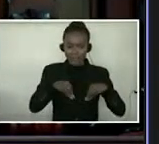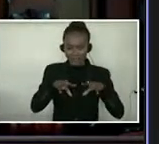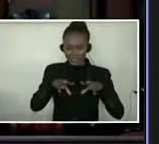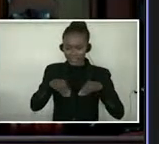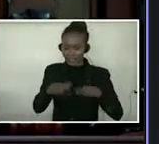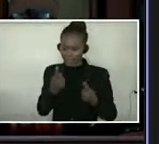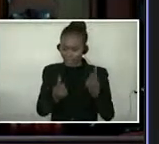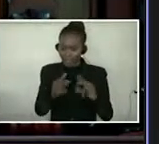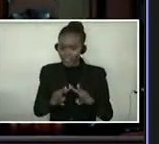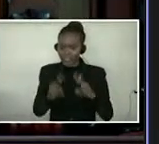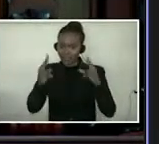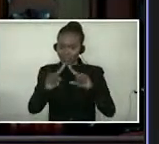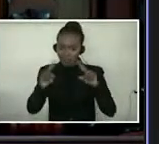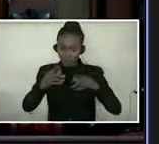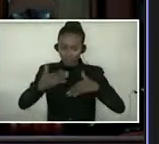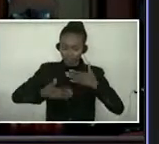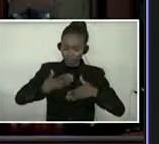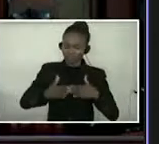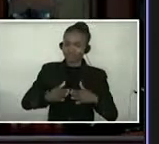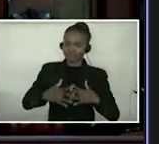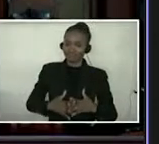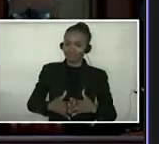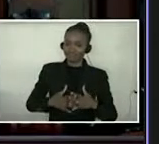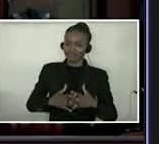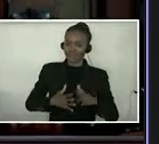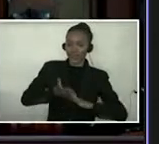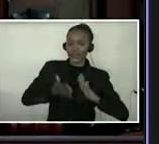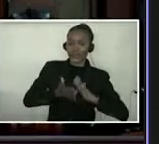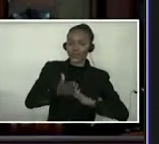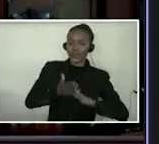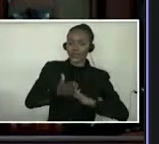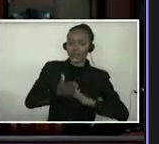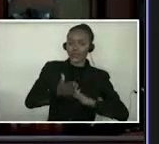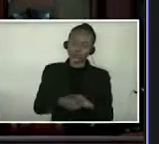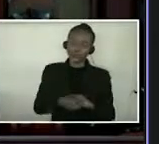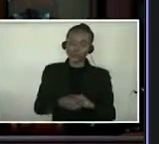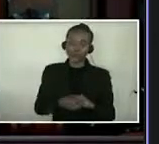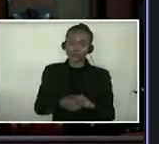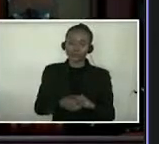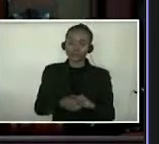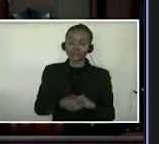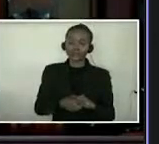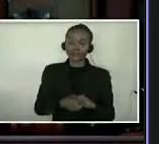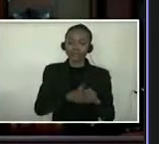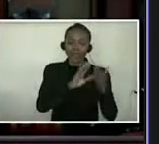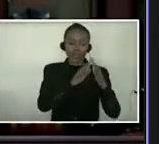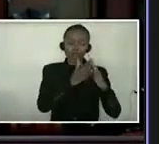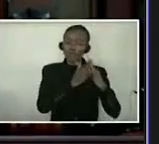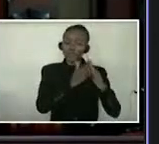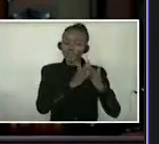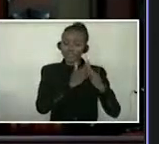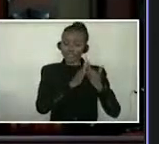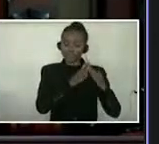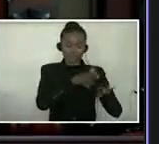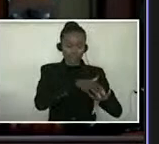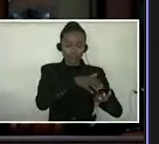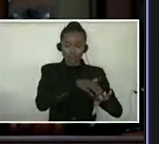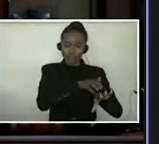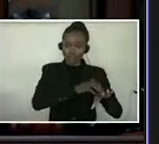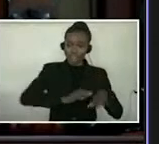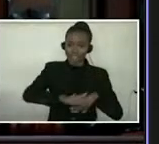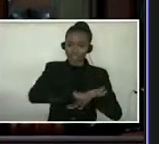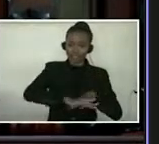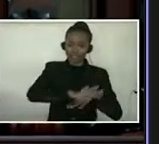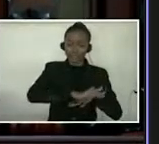the access to information has always been a saw point to the majority of our communities especially in rural areas for the libraries that